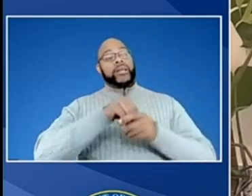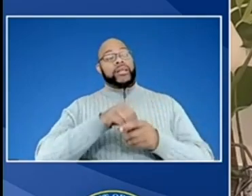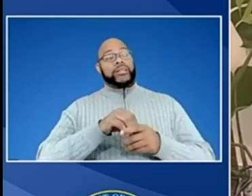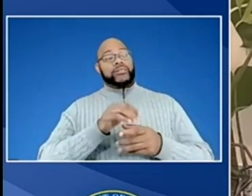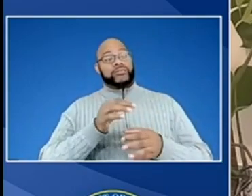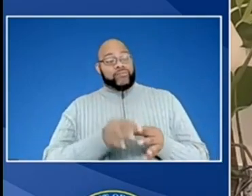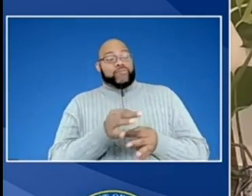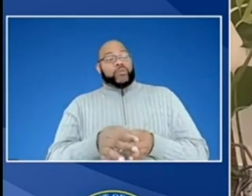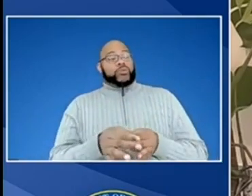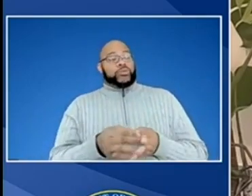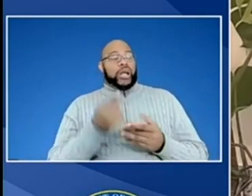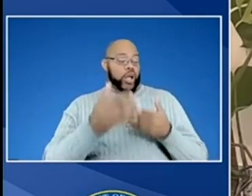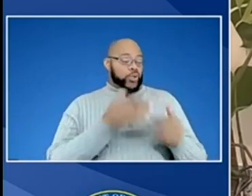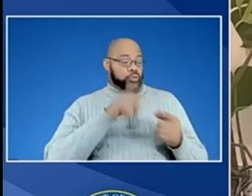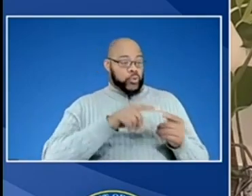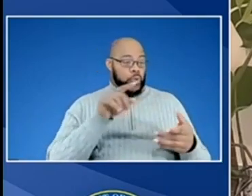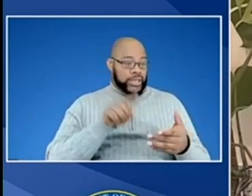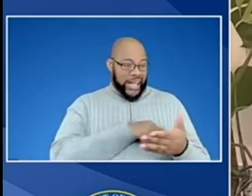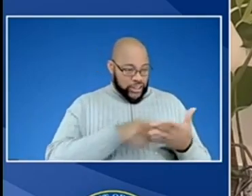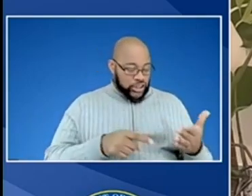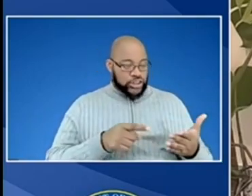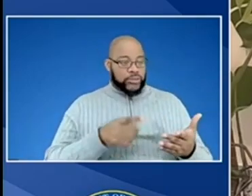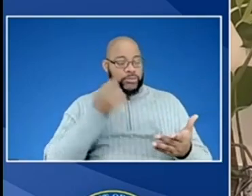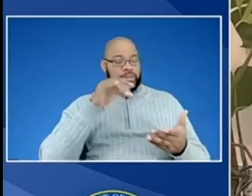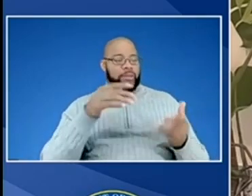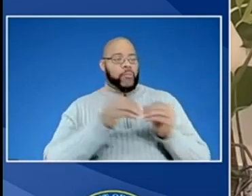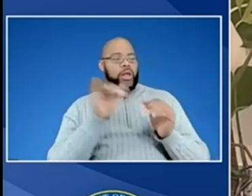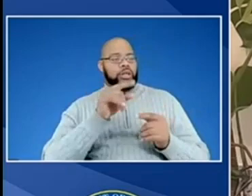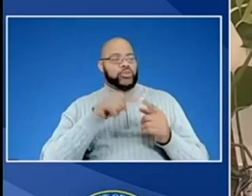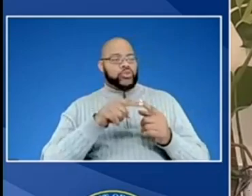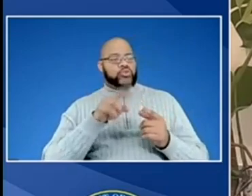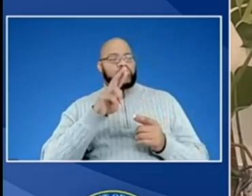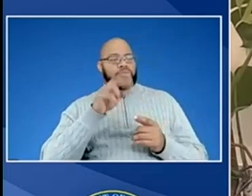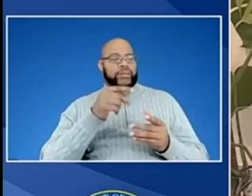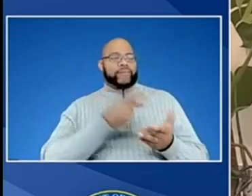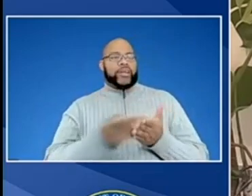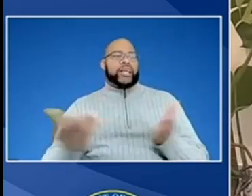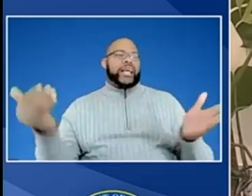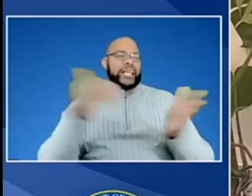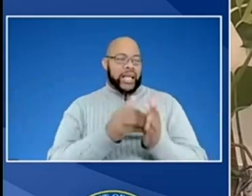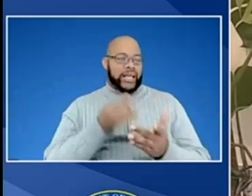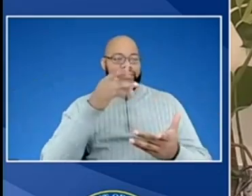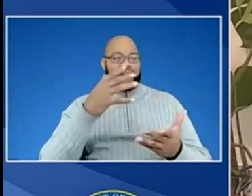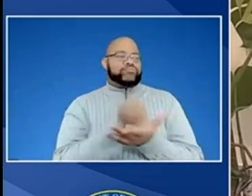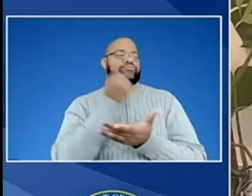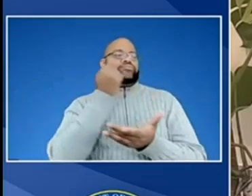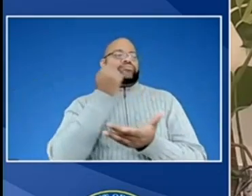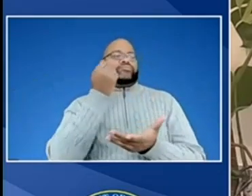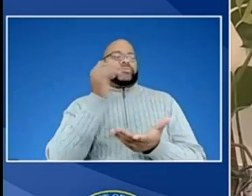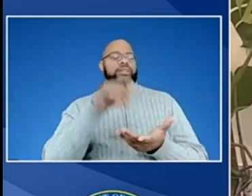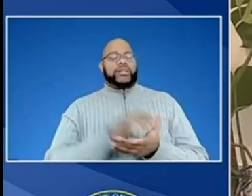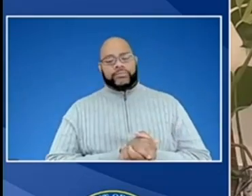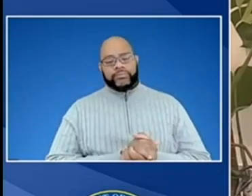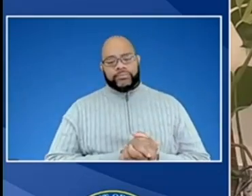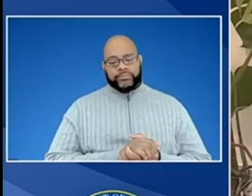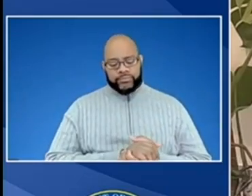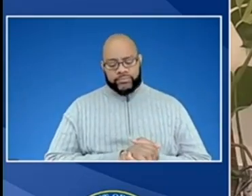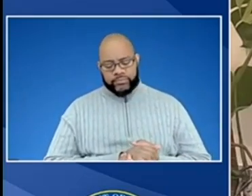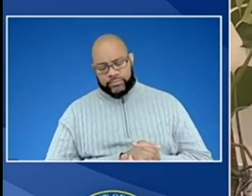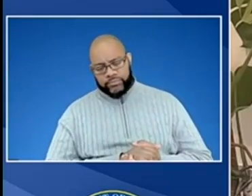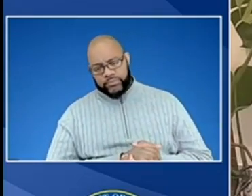closer to cancellation, especially since they are more likely to redefault in the future, even if they take advantage of